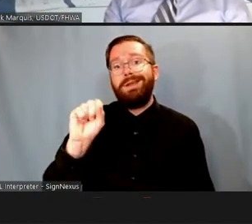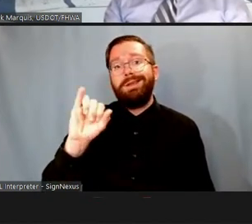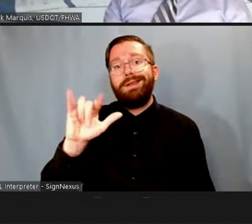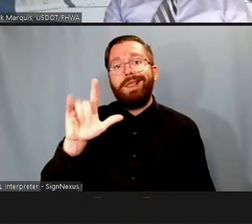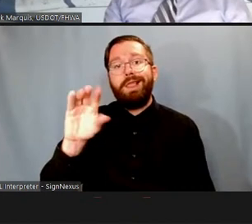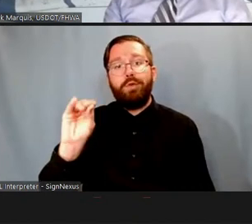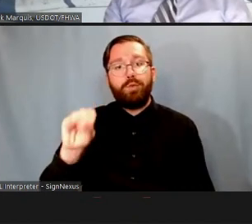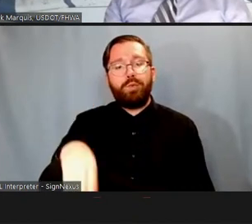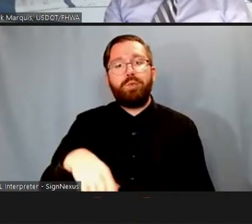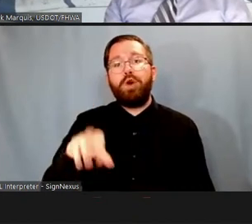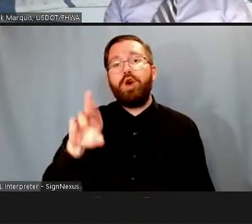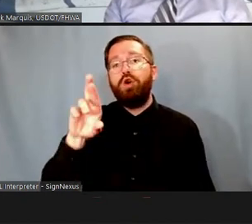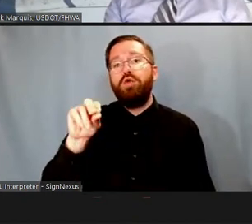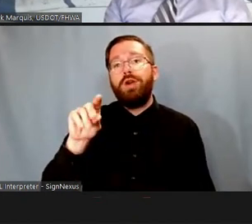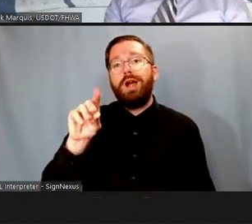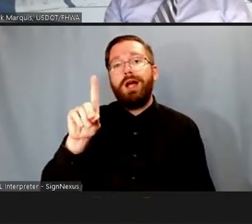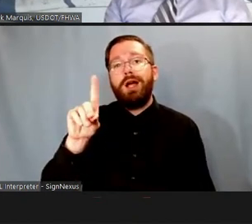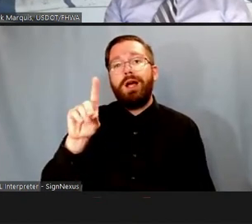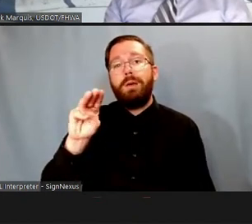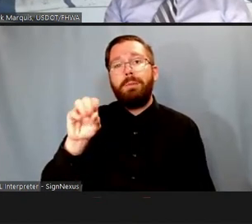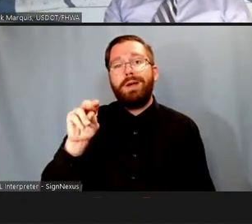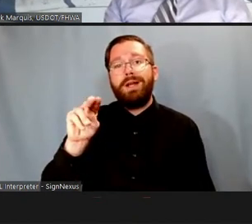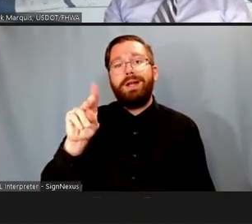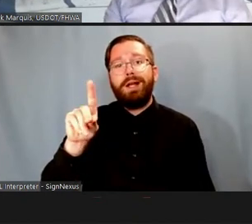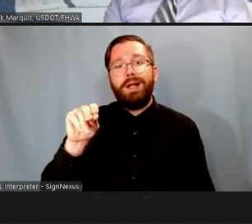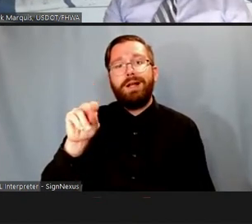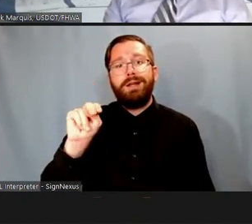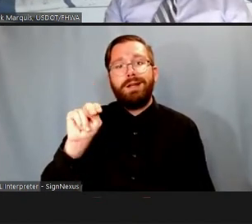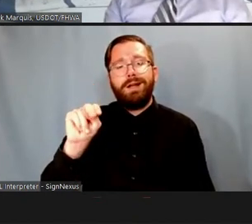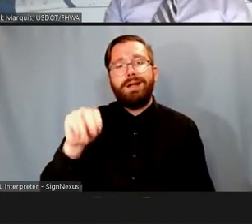raghunandan anka lakar